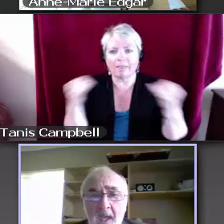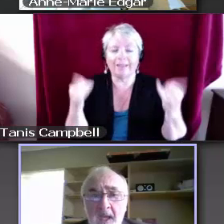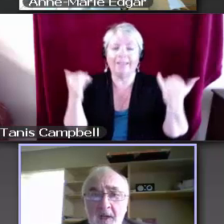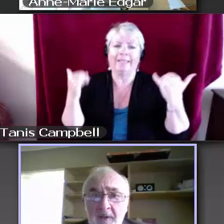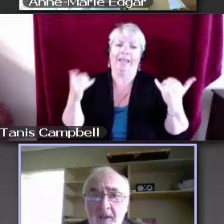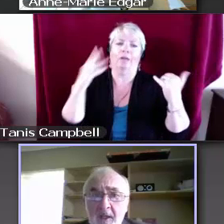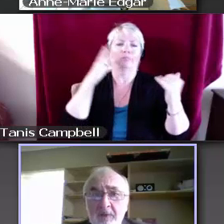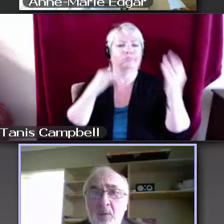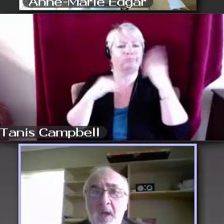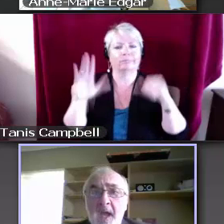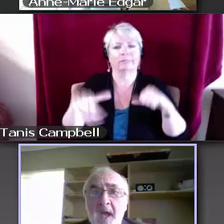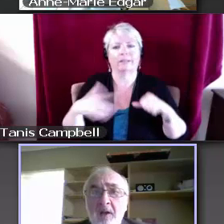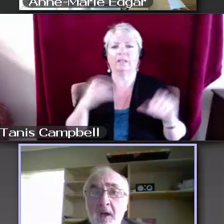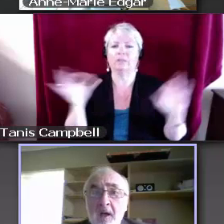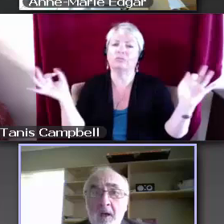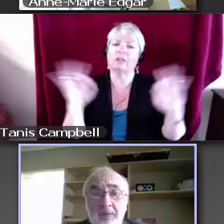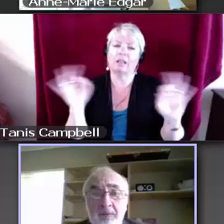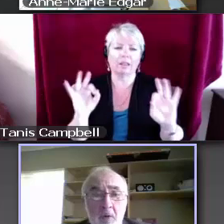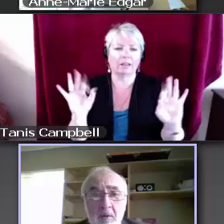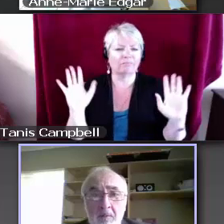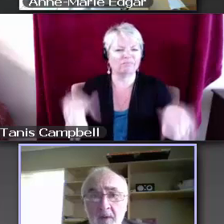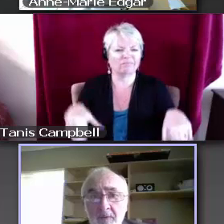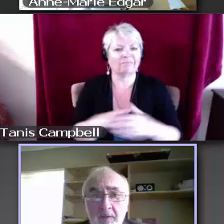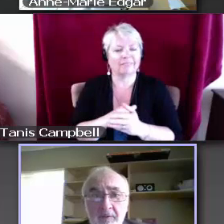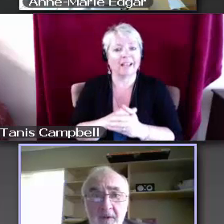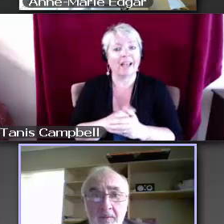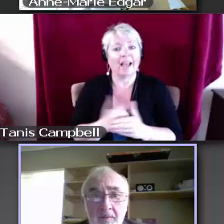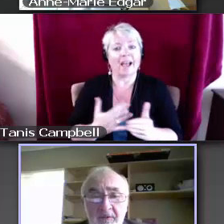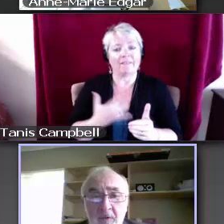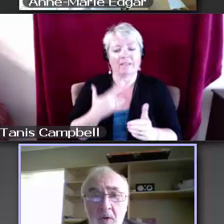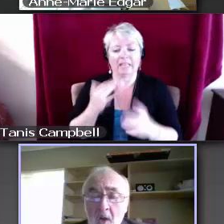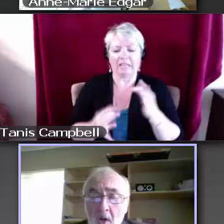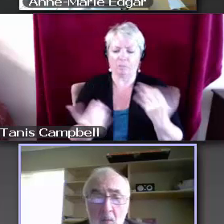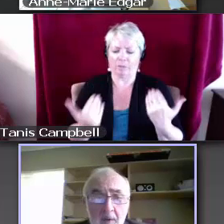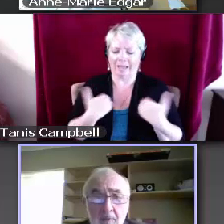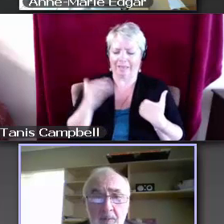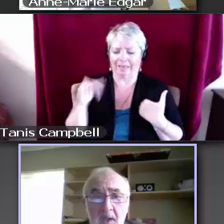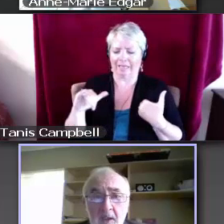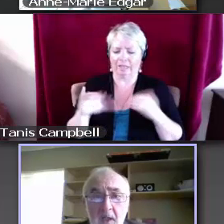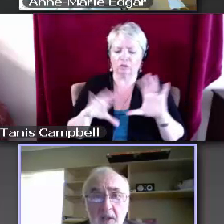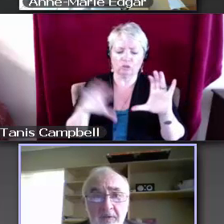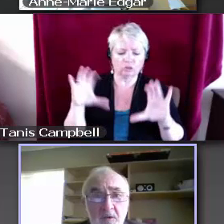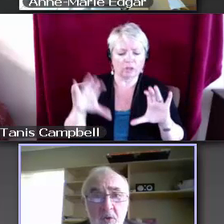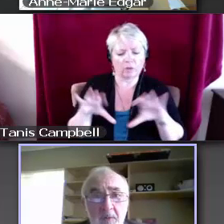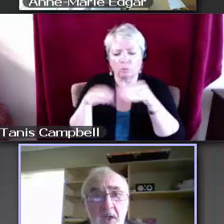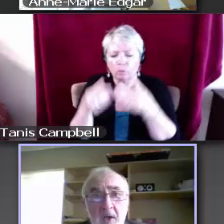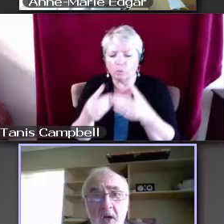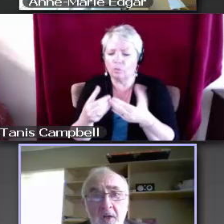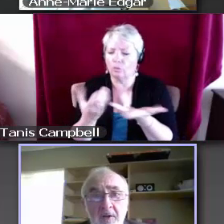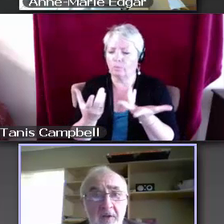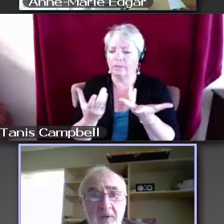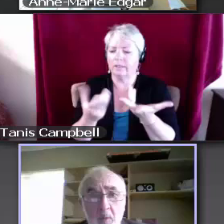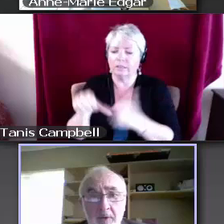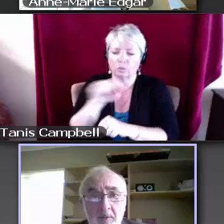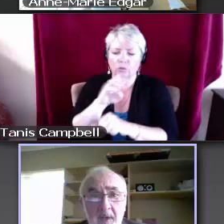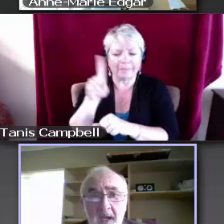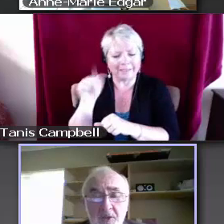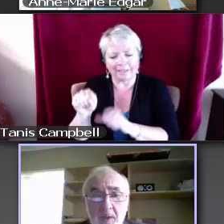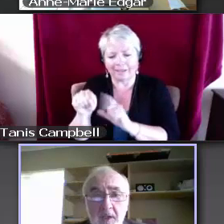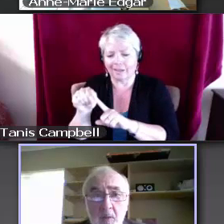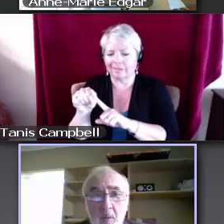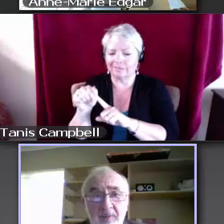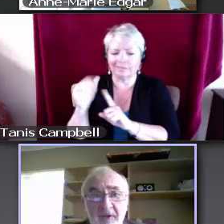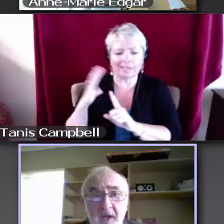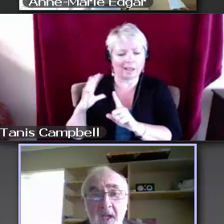now. And I think that if we had a forum of some sort, whether it be in a social media context or whether it